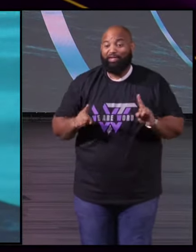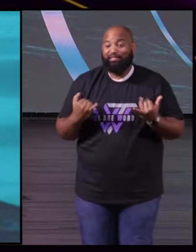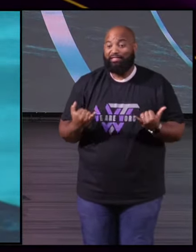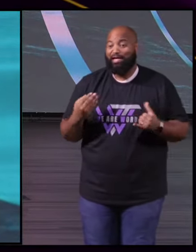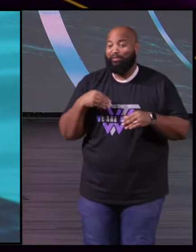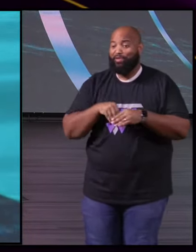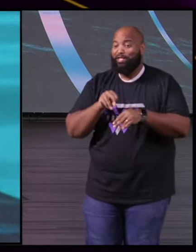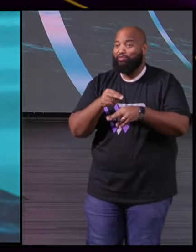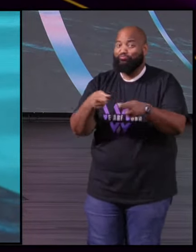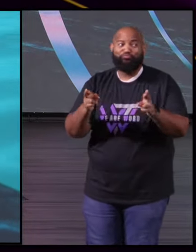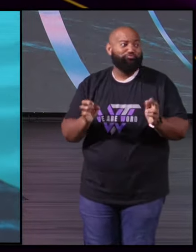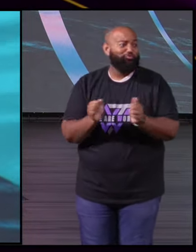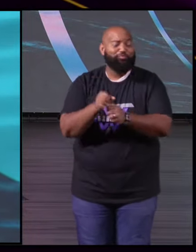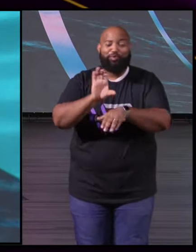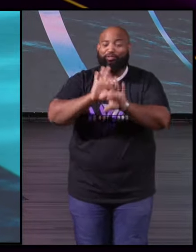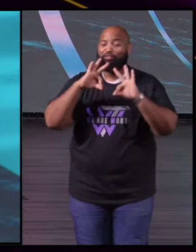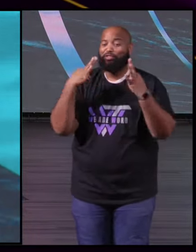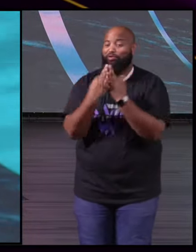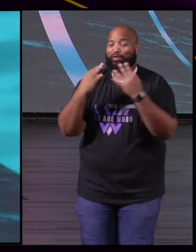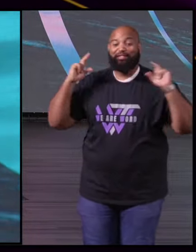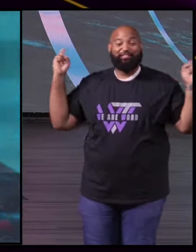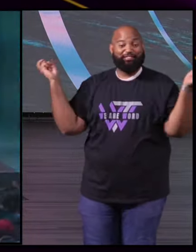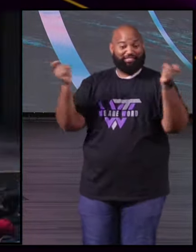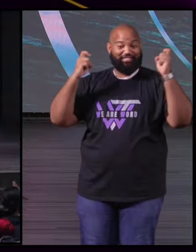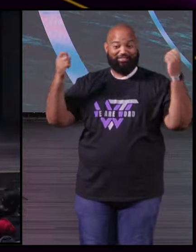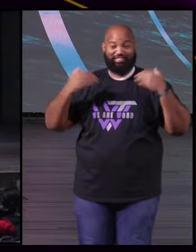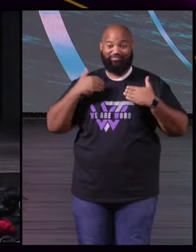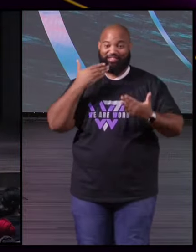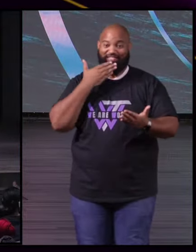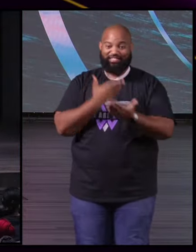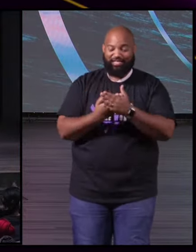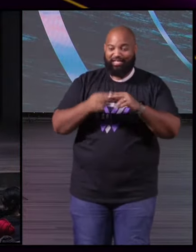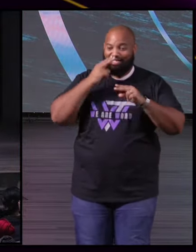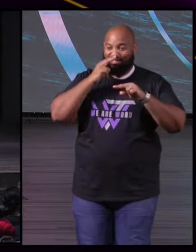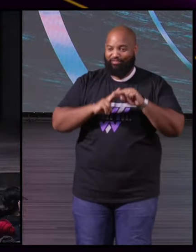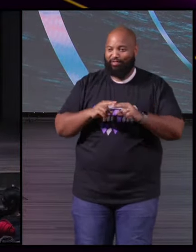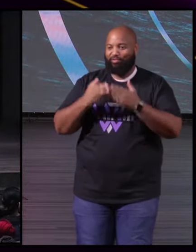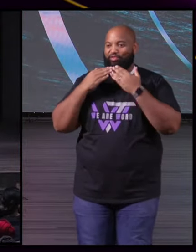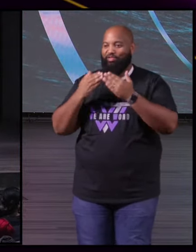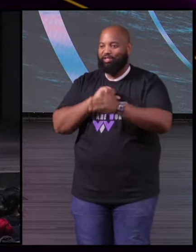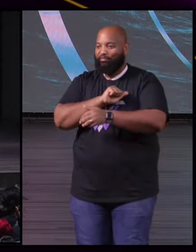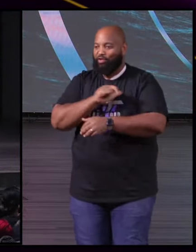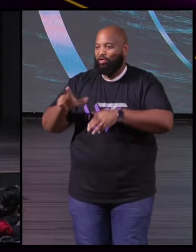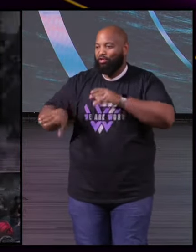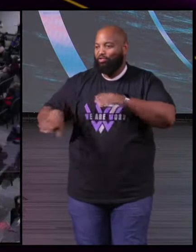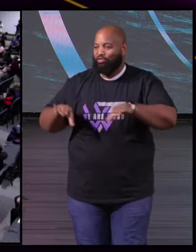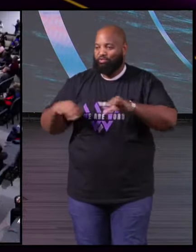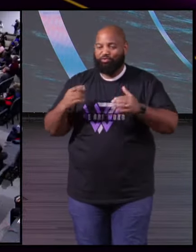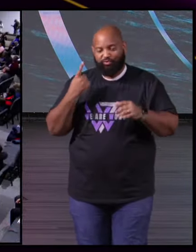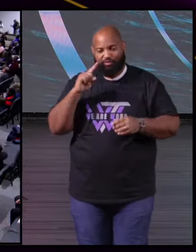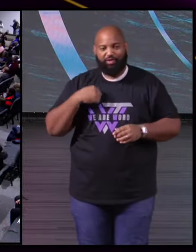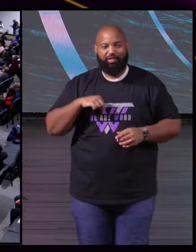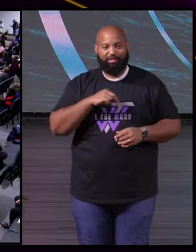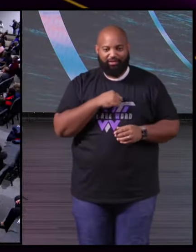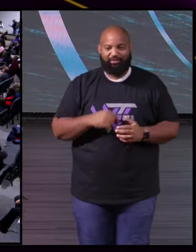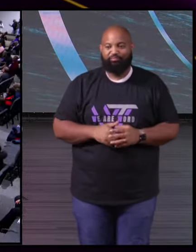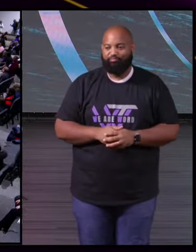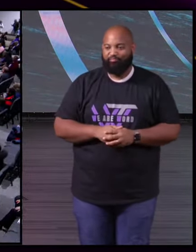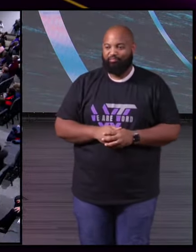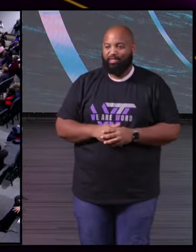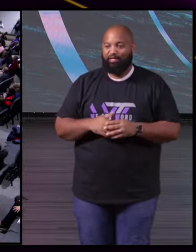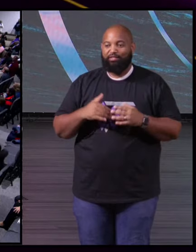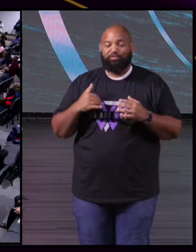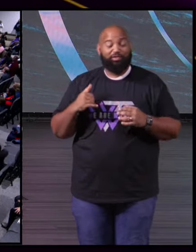family celebrating and having good fun. And so thank you for all your work to do that for us. So y'all,